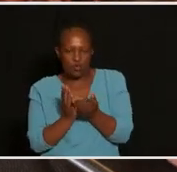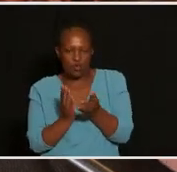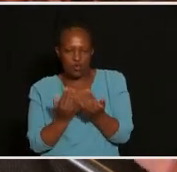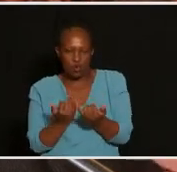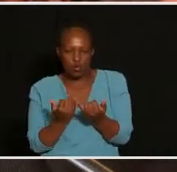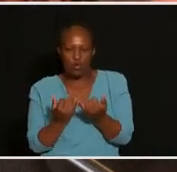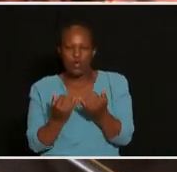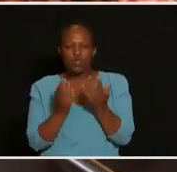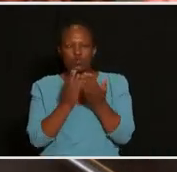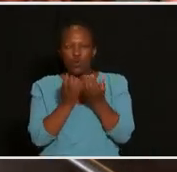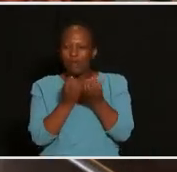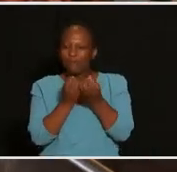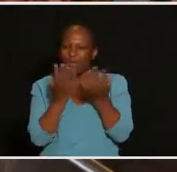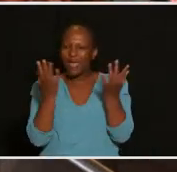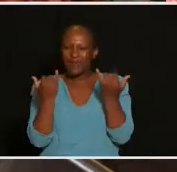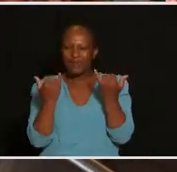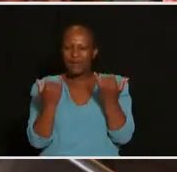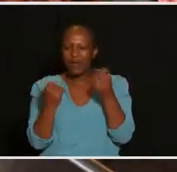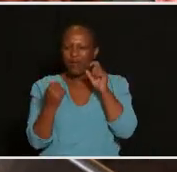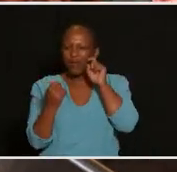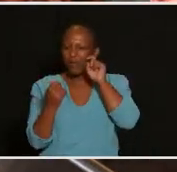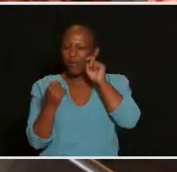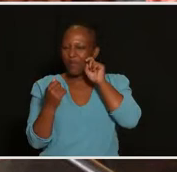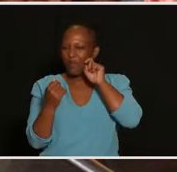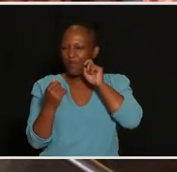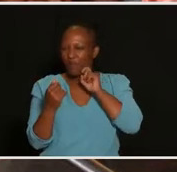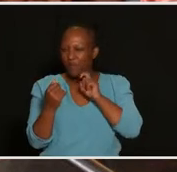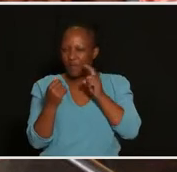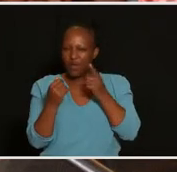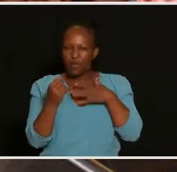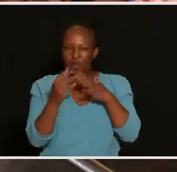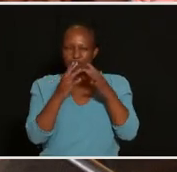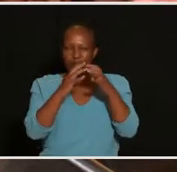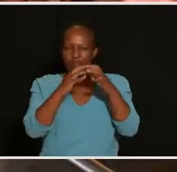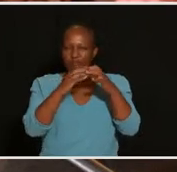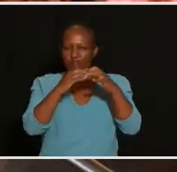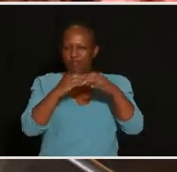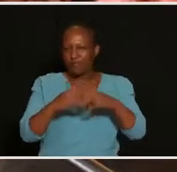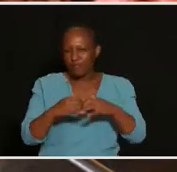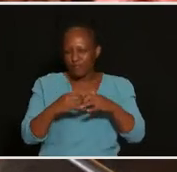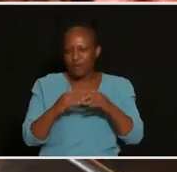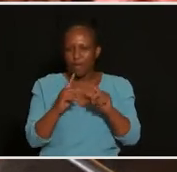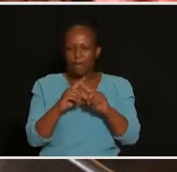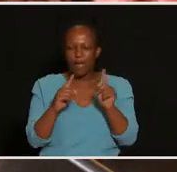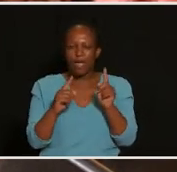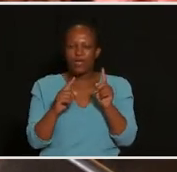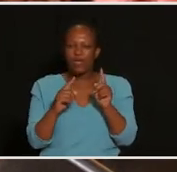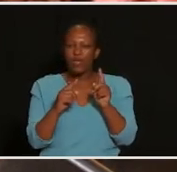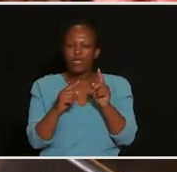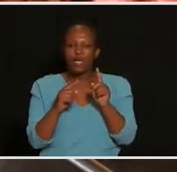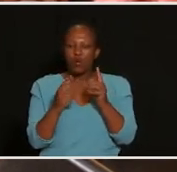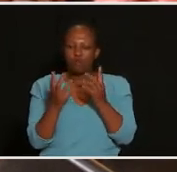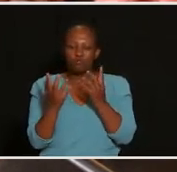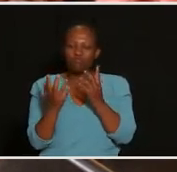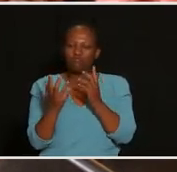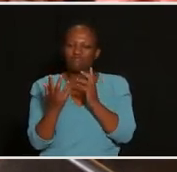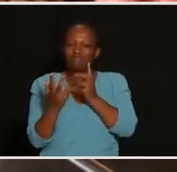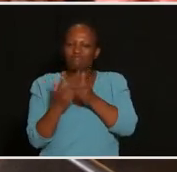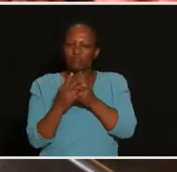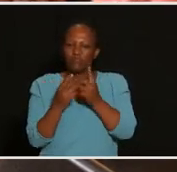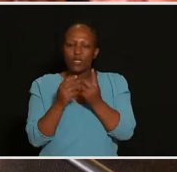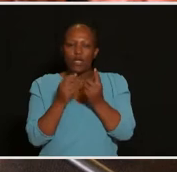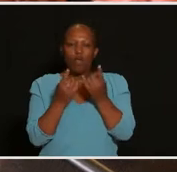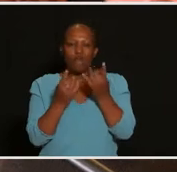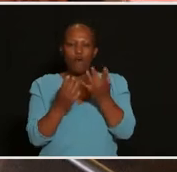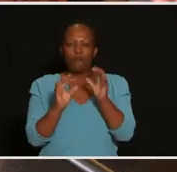dilapidated School funding does not influence inform the exact things that are happening the school premises